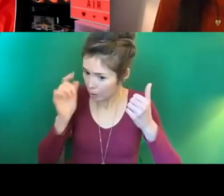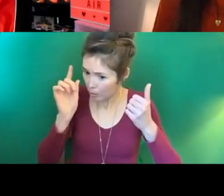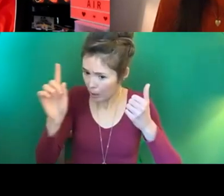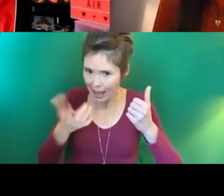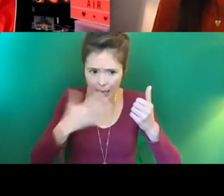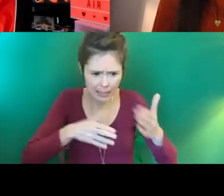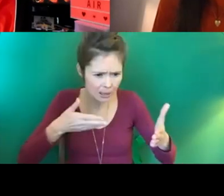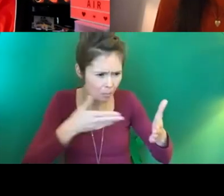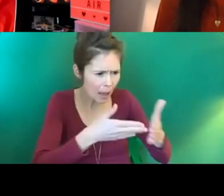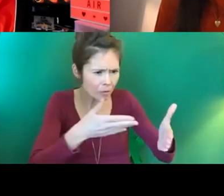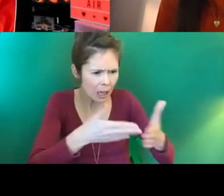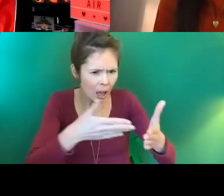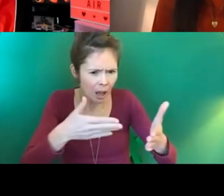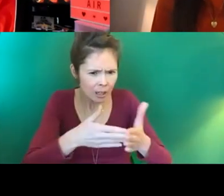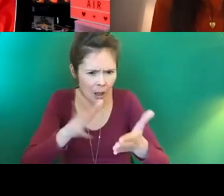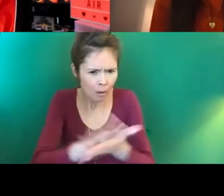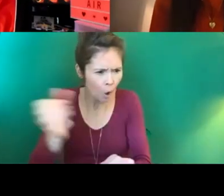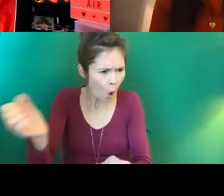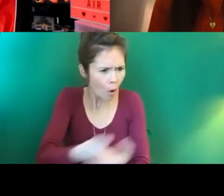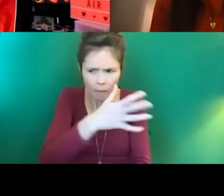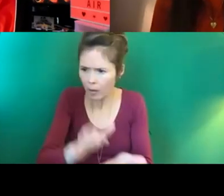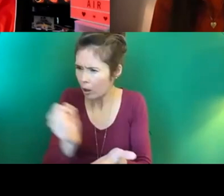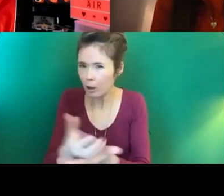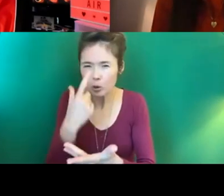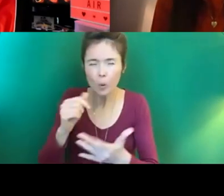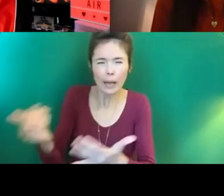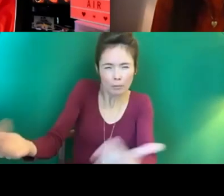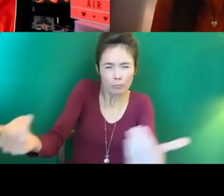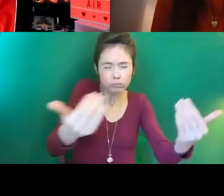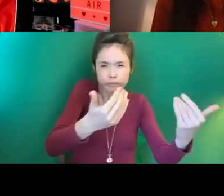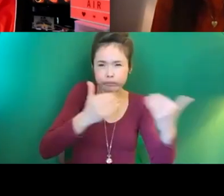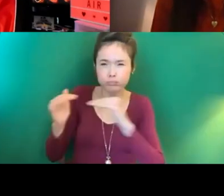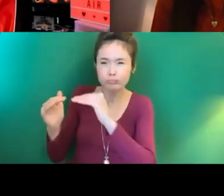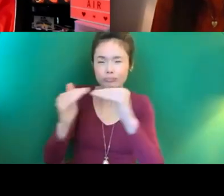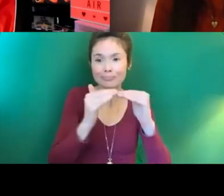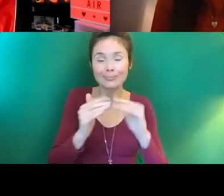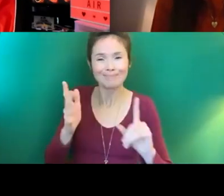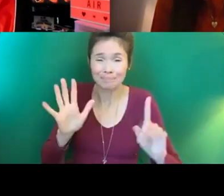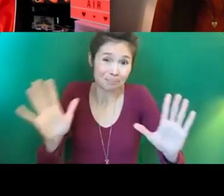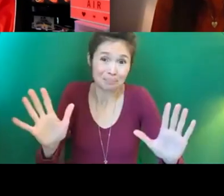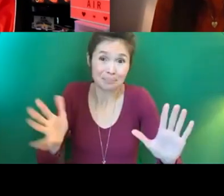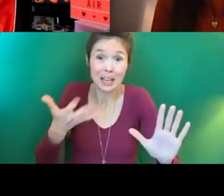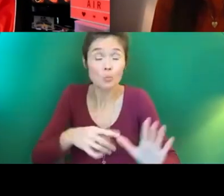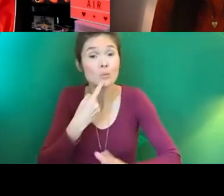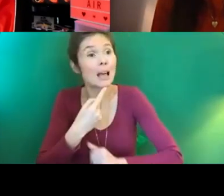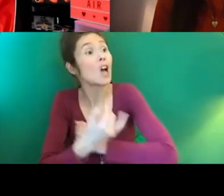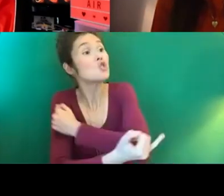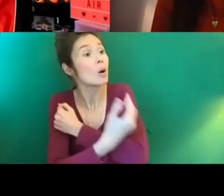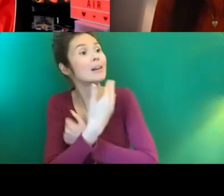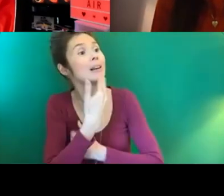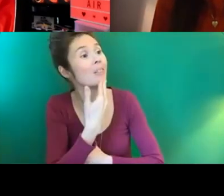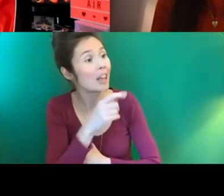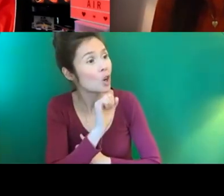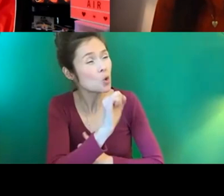other people can produce the music they need to. So with all of this conversation, I just wanted to thank John for your attitude, and that